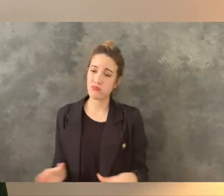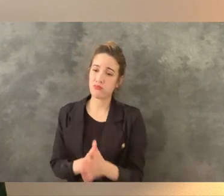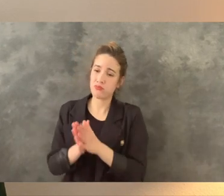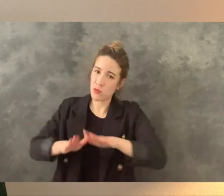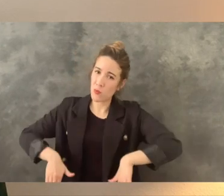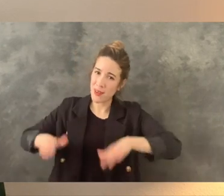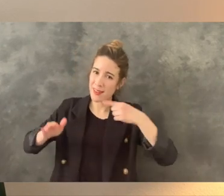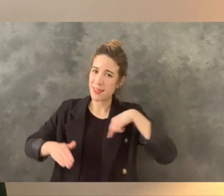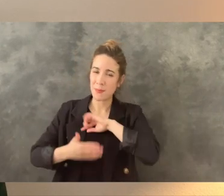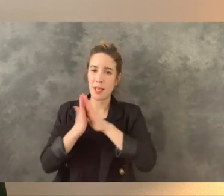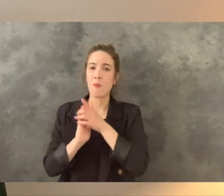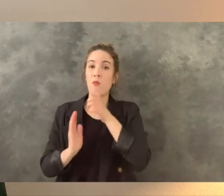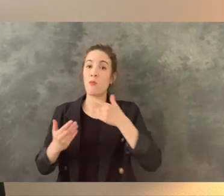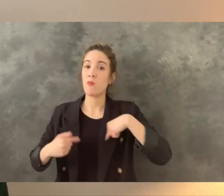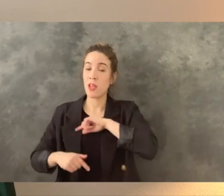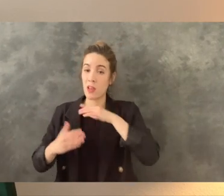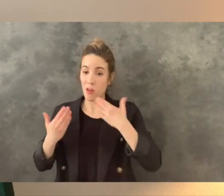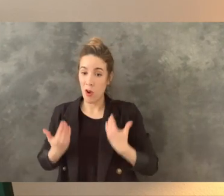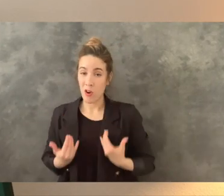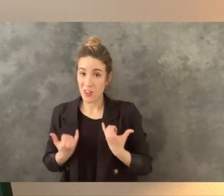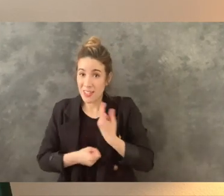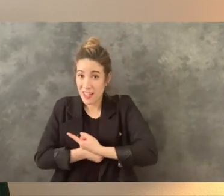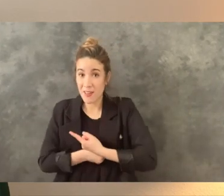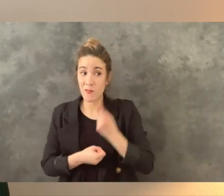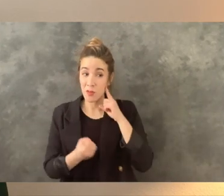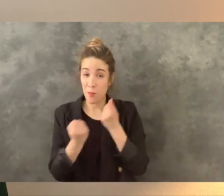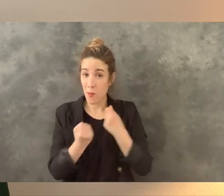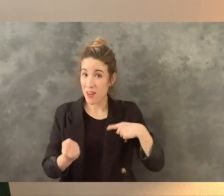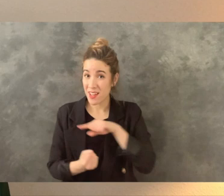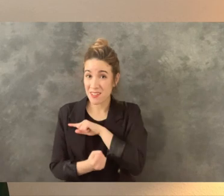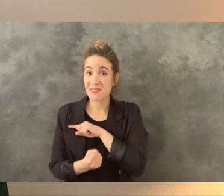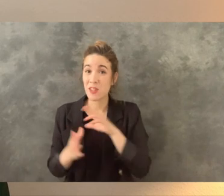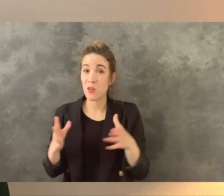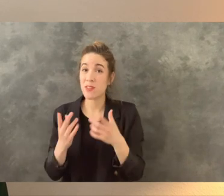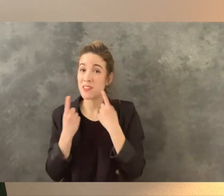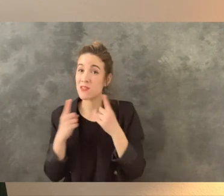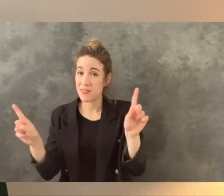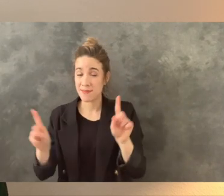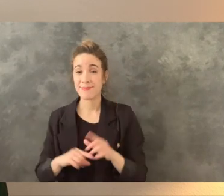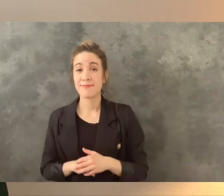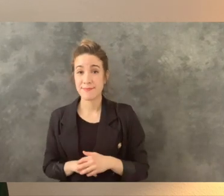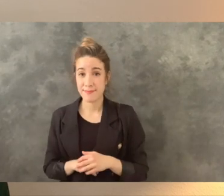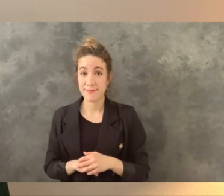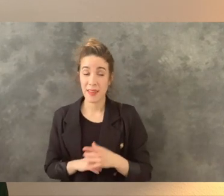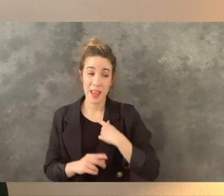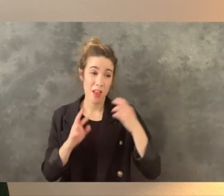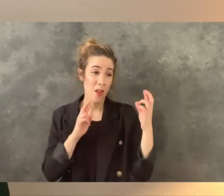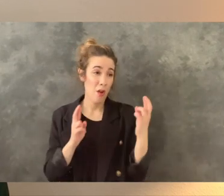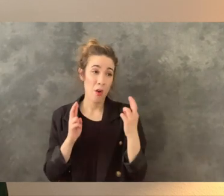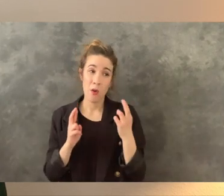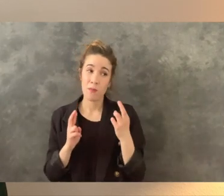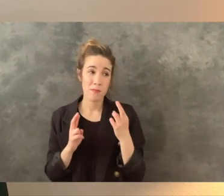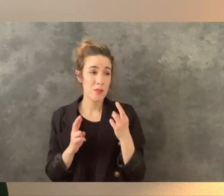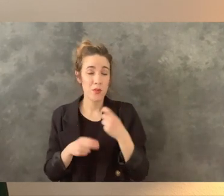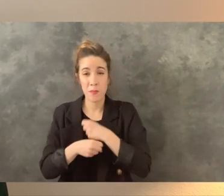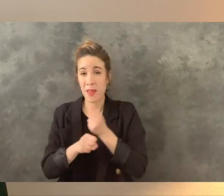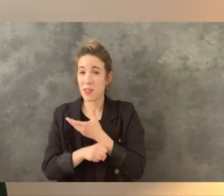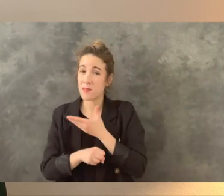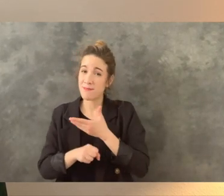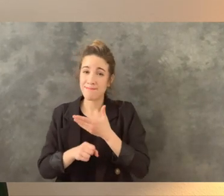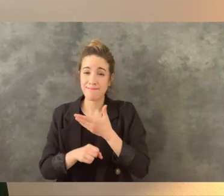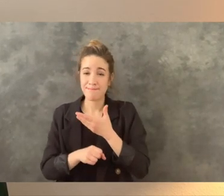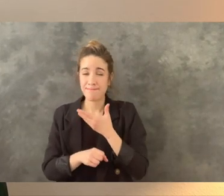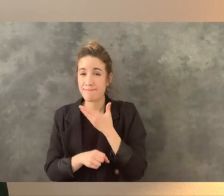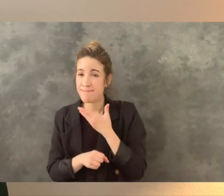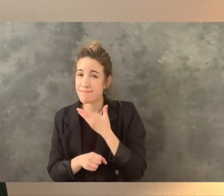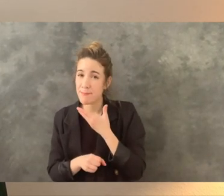into the men and women we are today, for always supporting us in our endeavors and encouraging us to succeed. I hope you all make the most of your lives, because you